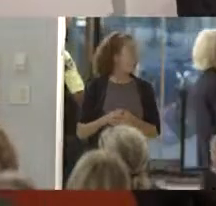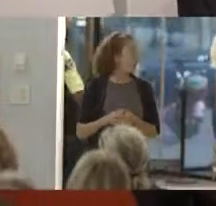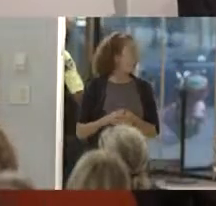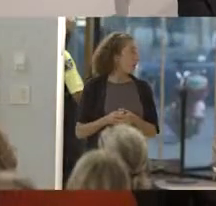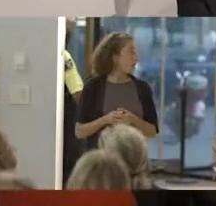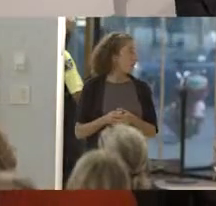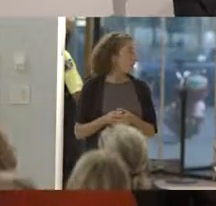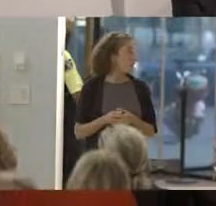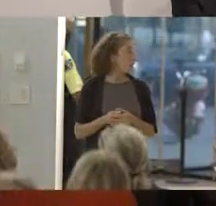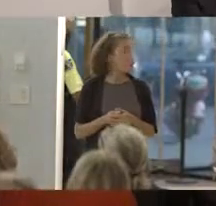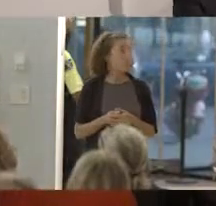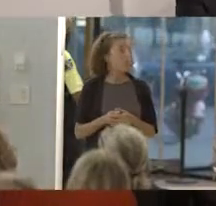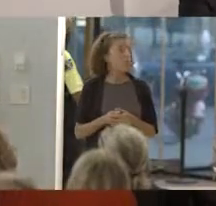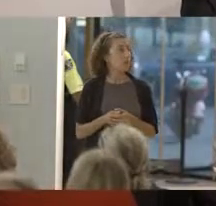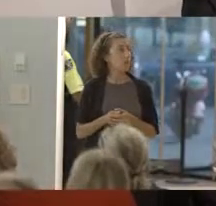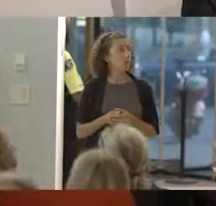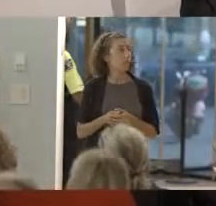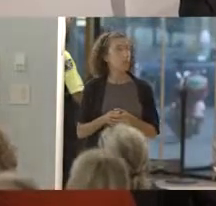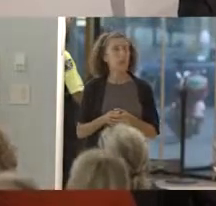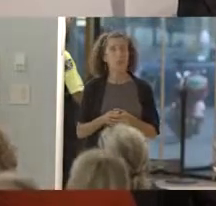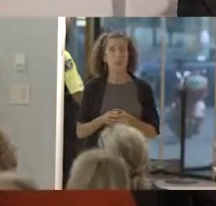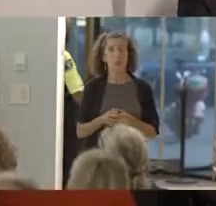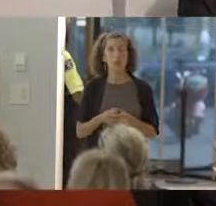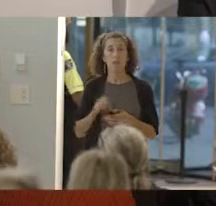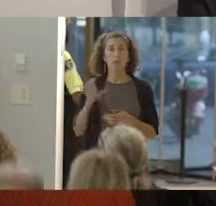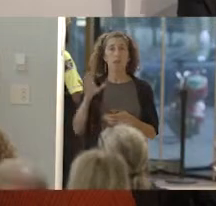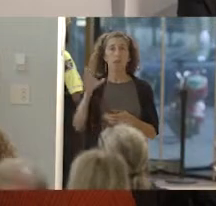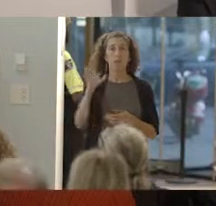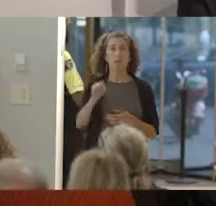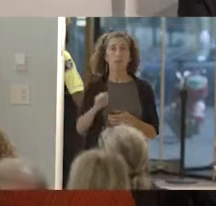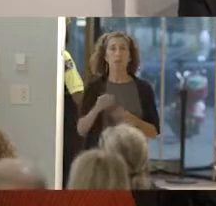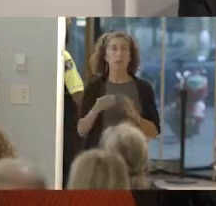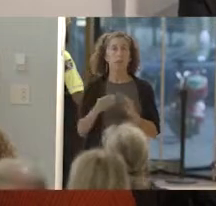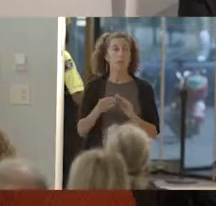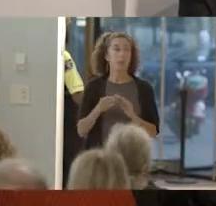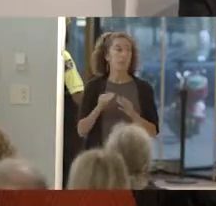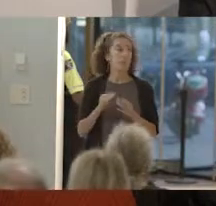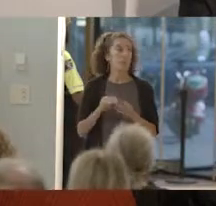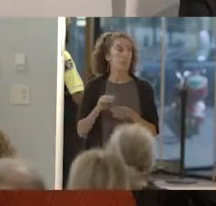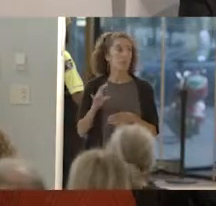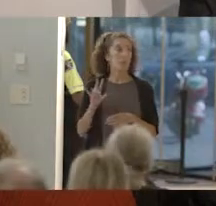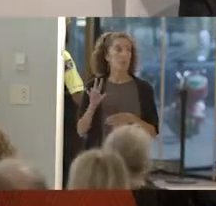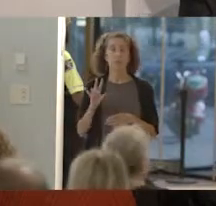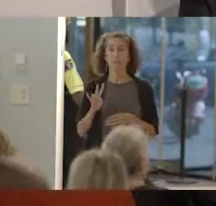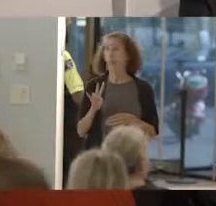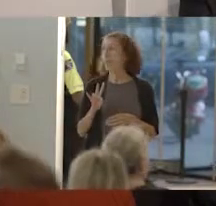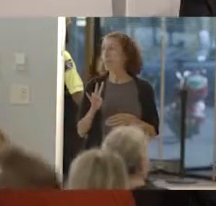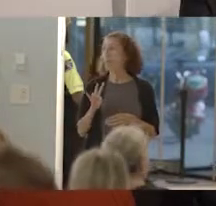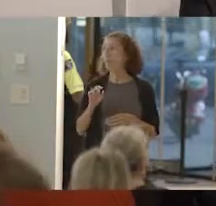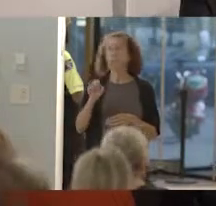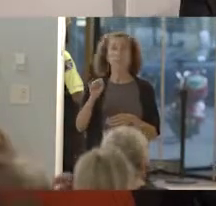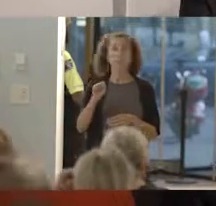Okay. All right, if we go to reach 7. Okay. So we're now at reach 7, South